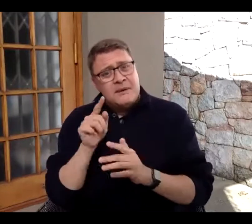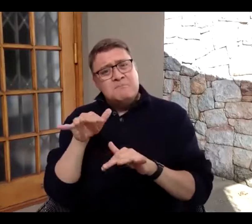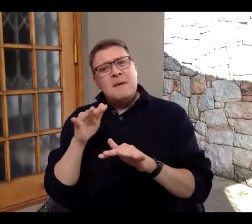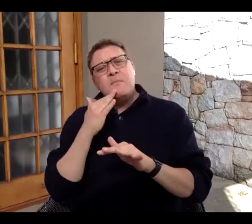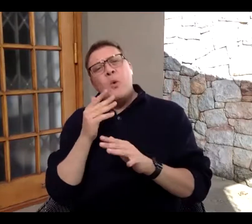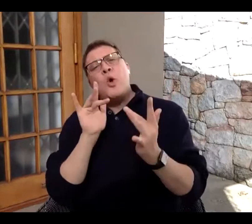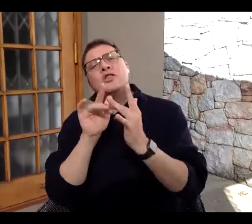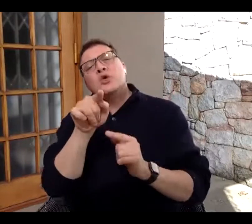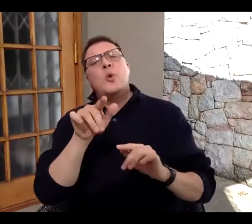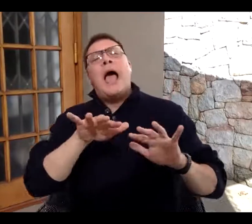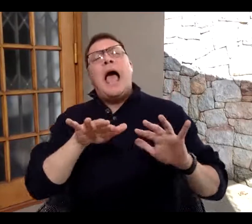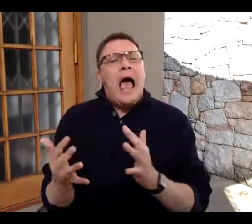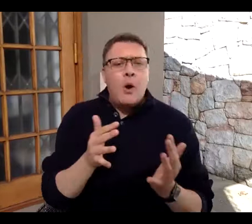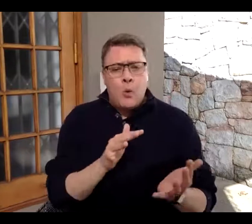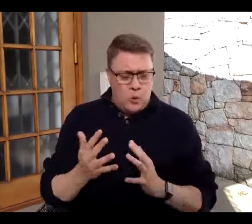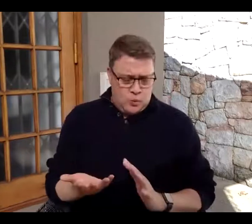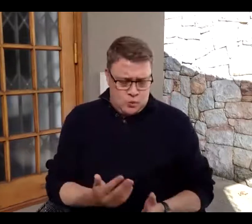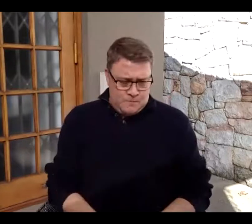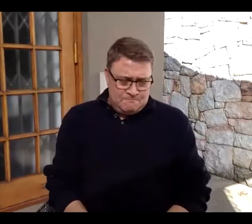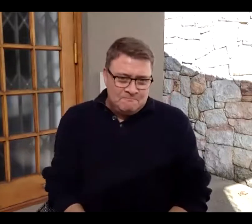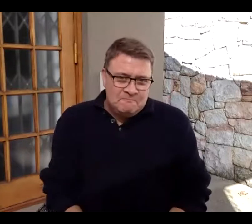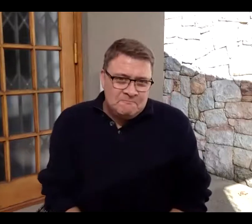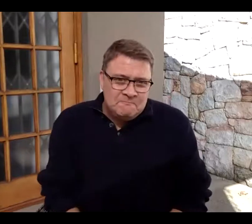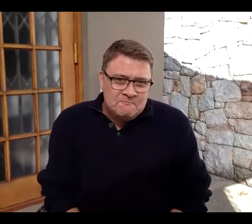with you after today's session?